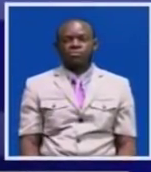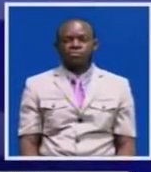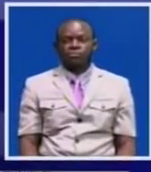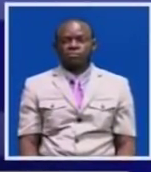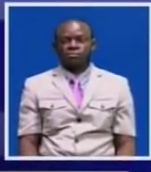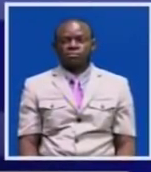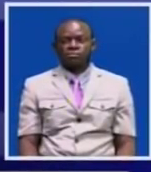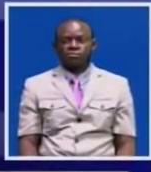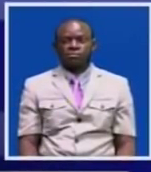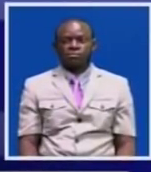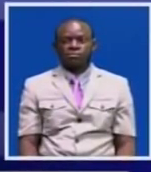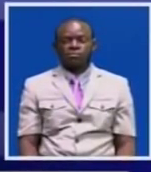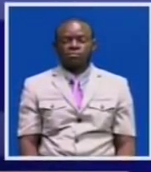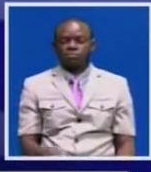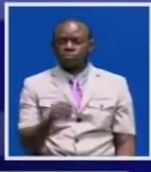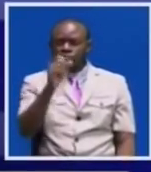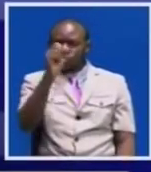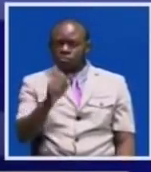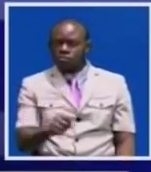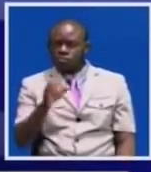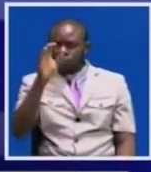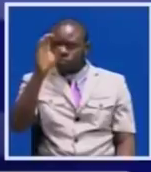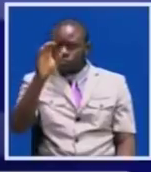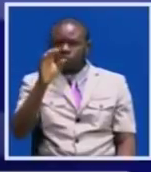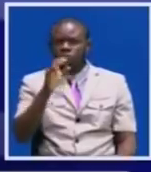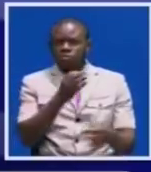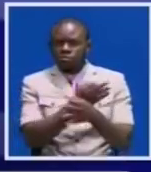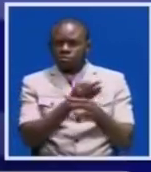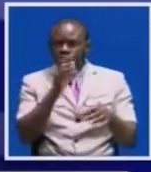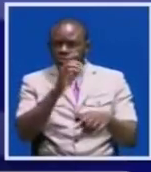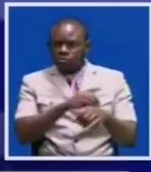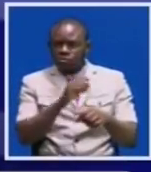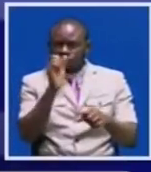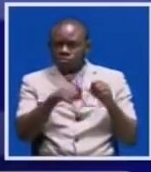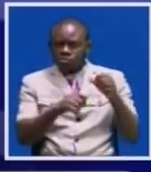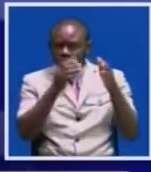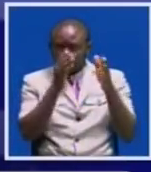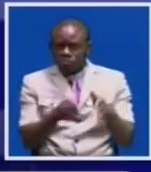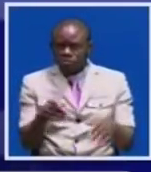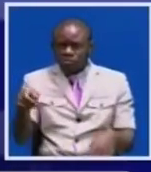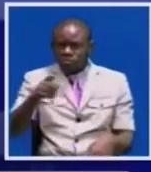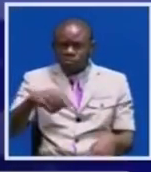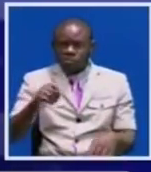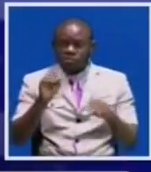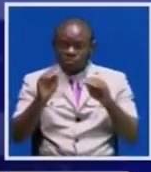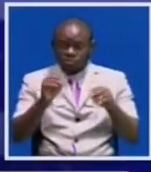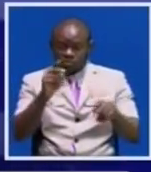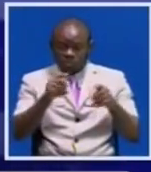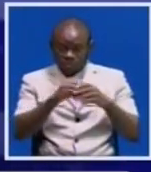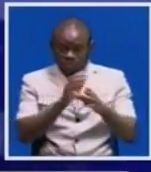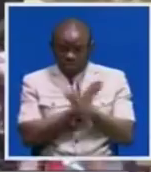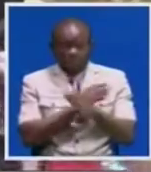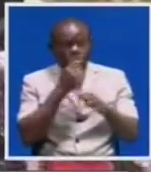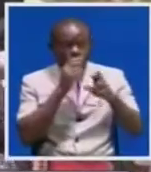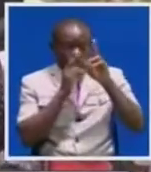Meanwhile, freedom fighters in Southern Province have called on Zambians to respect the presidency. Mike Mukombwe now